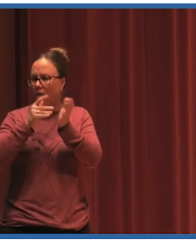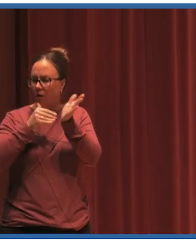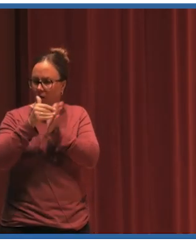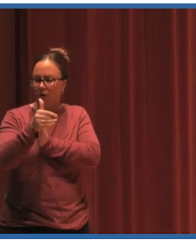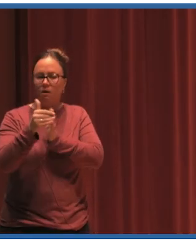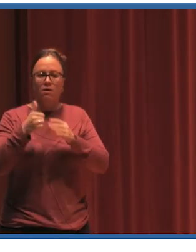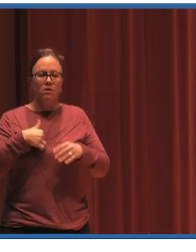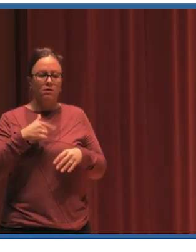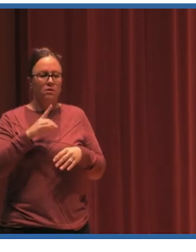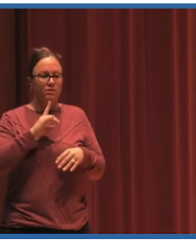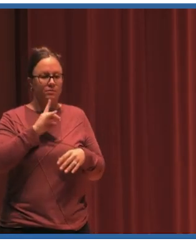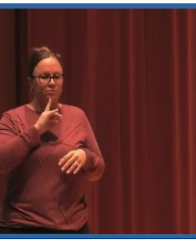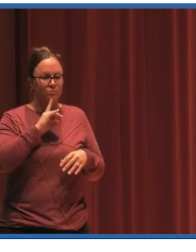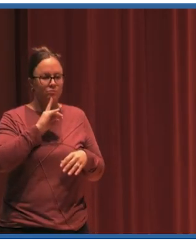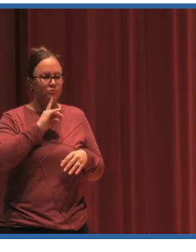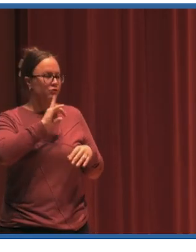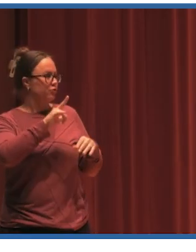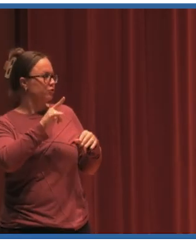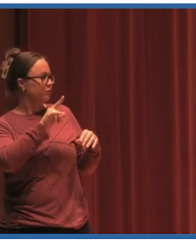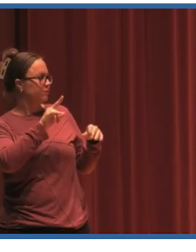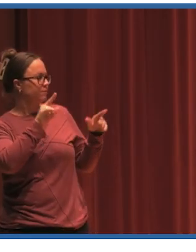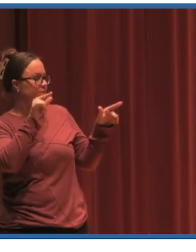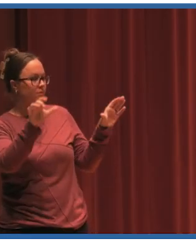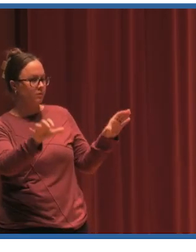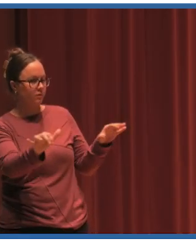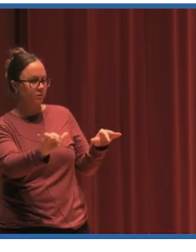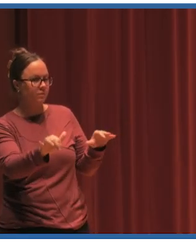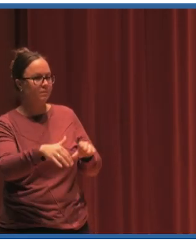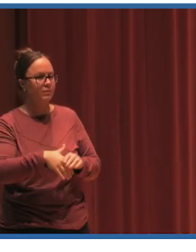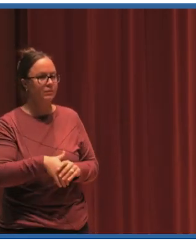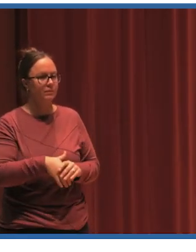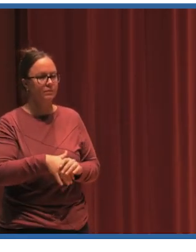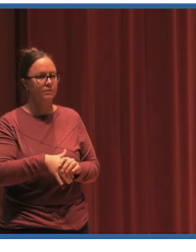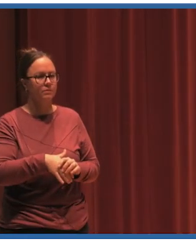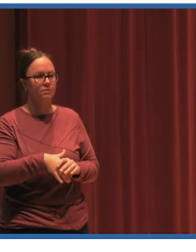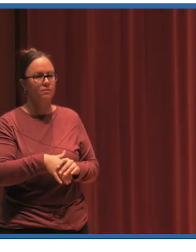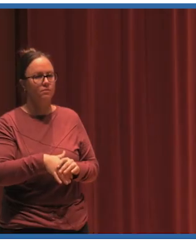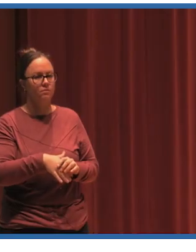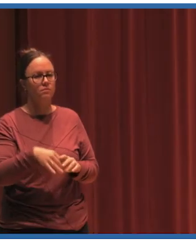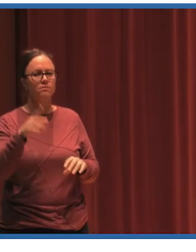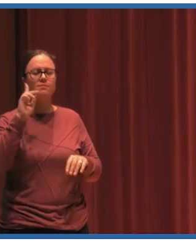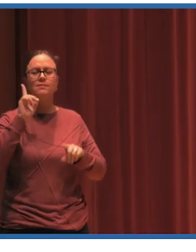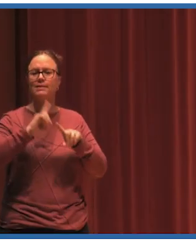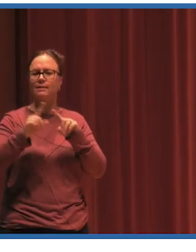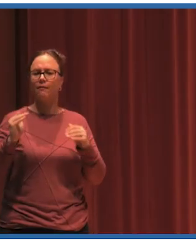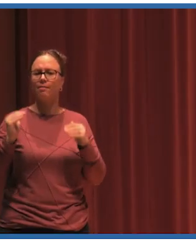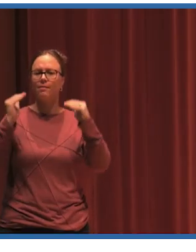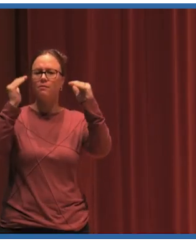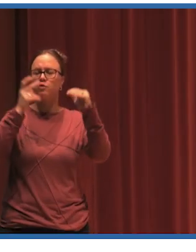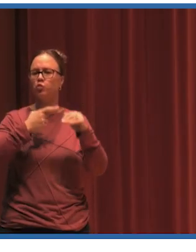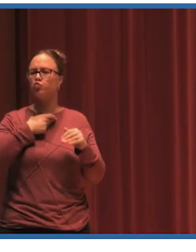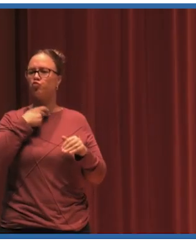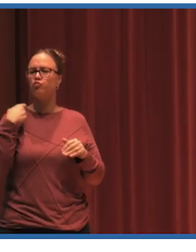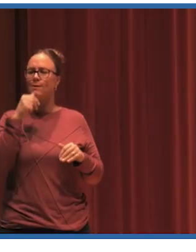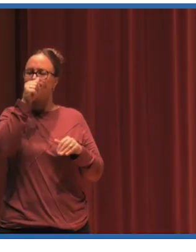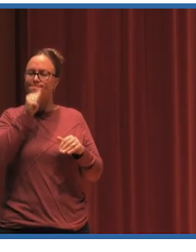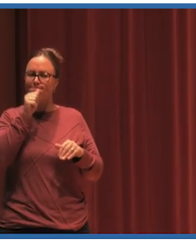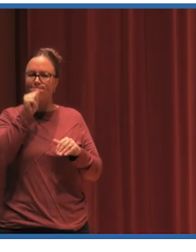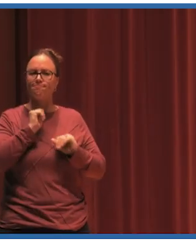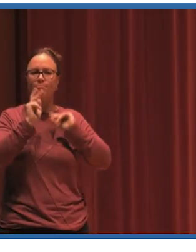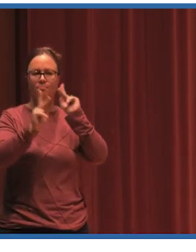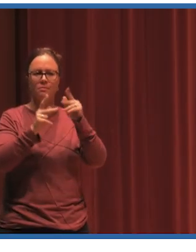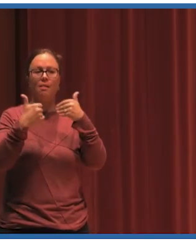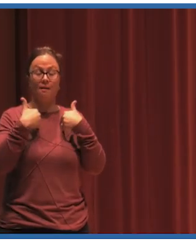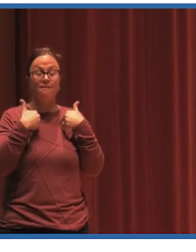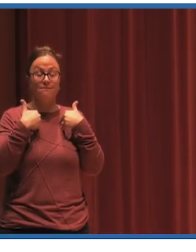Dr. Deming probably does as well. But I mean, I think there are different levels of risk tolerance that people